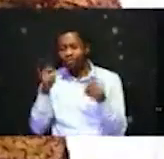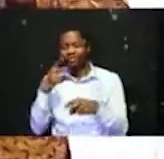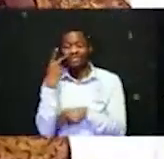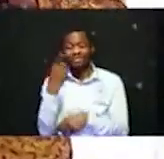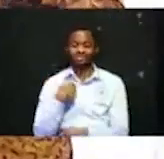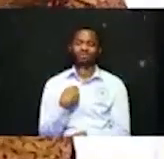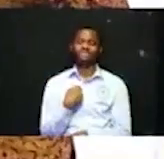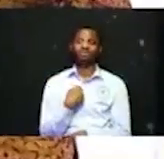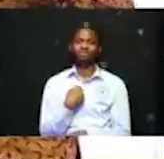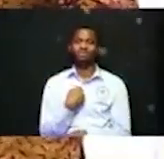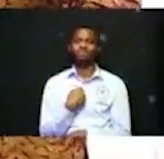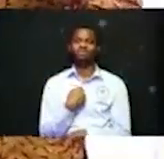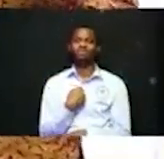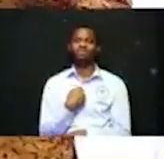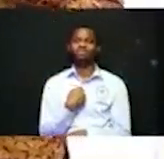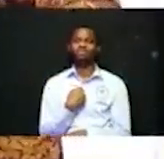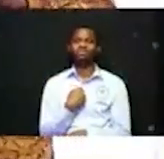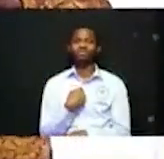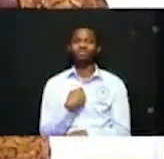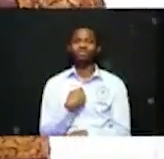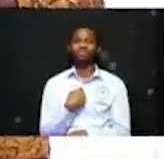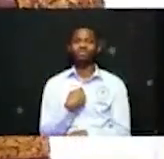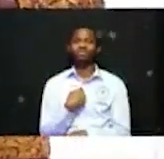their mouth. Whoever